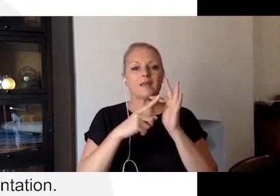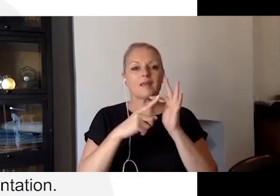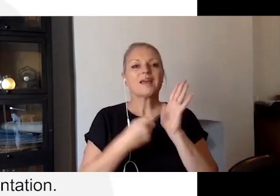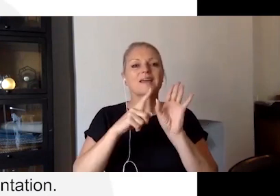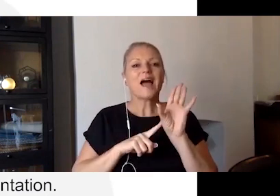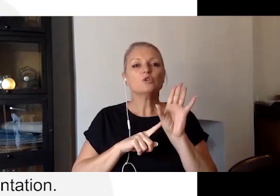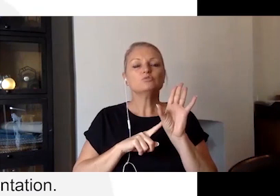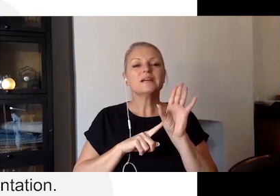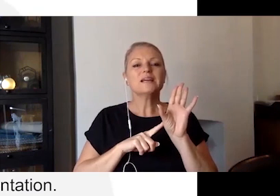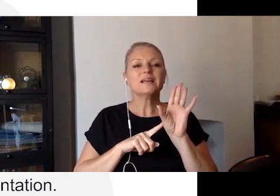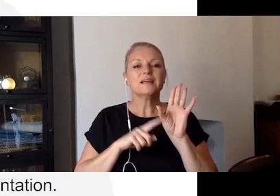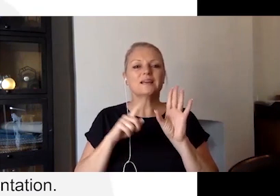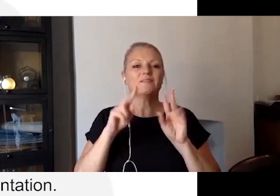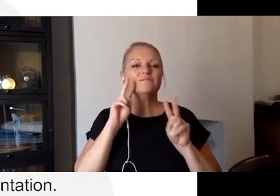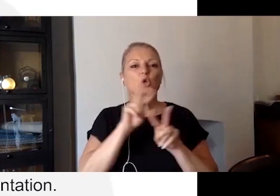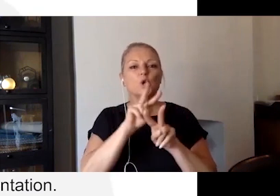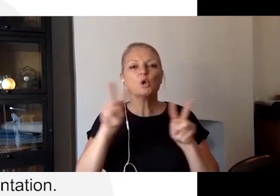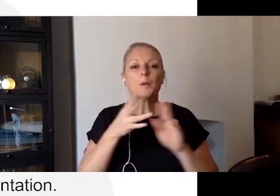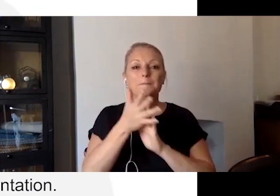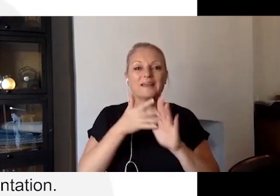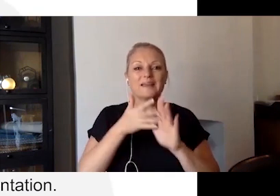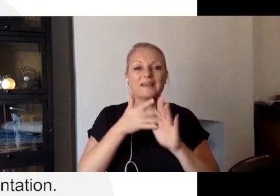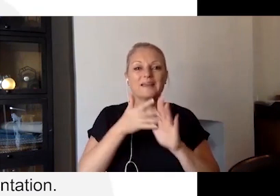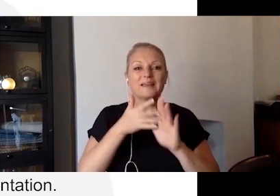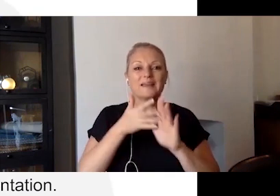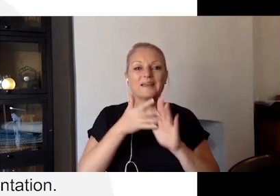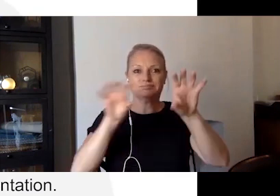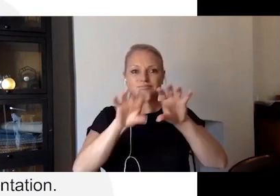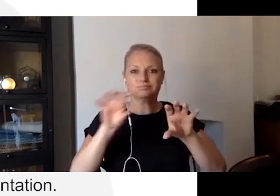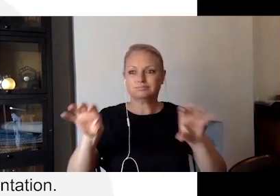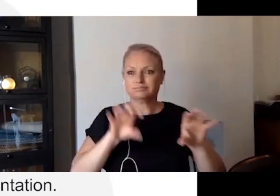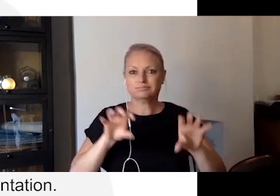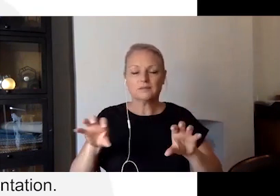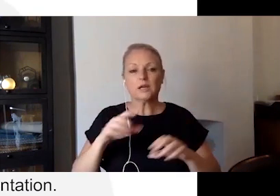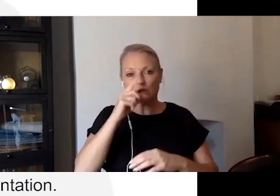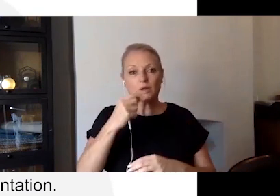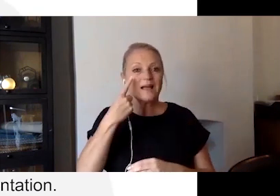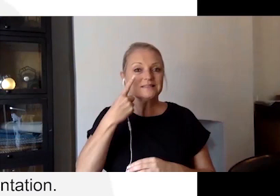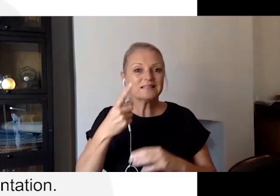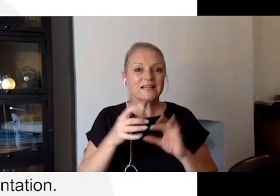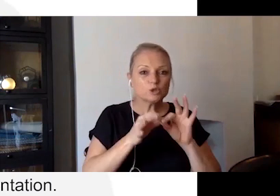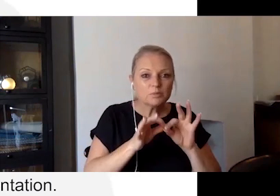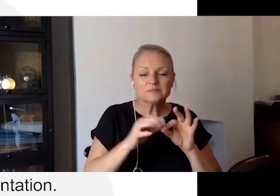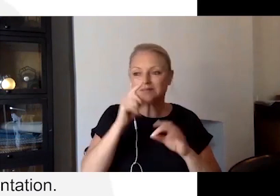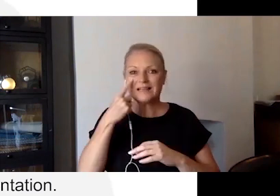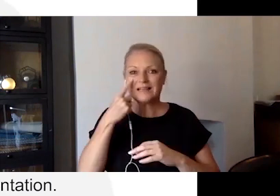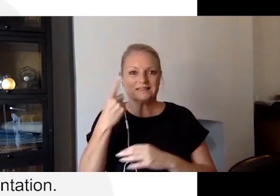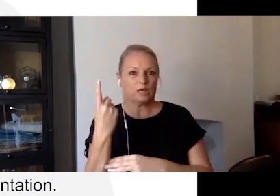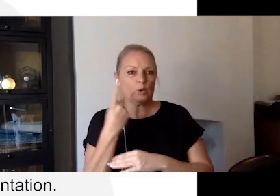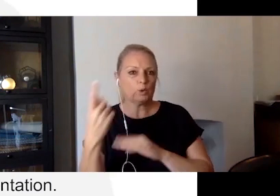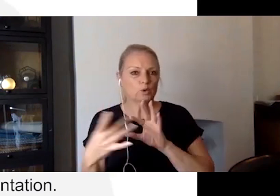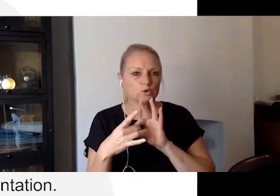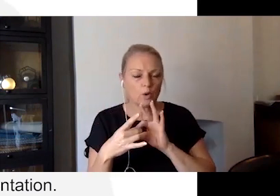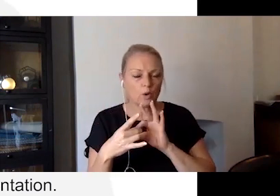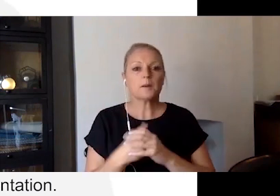the guests and the interpreters. Unfortunately, Zoom only allows you to see the video of the